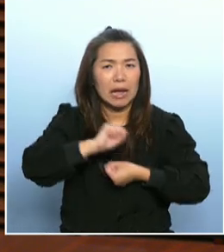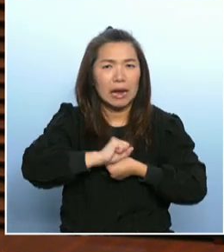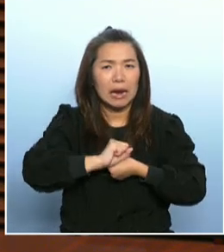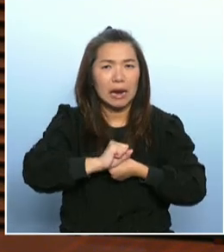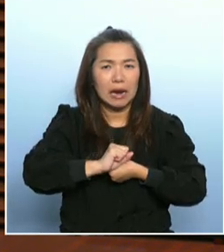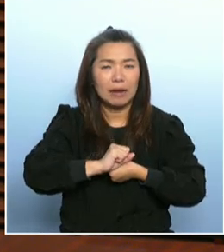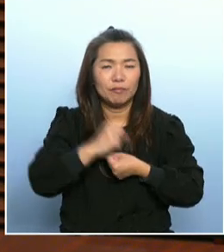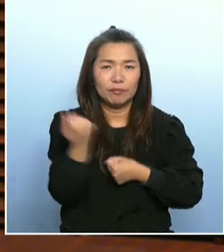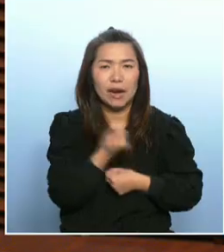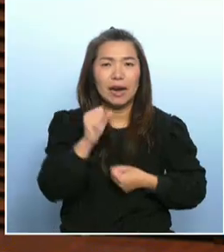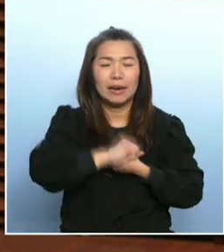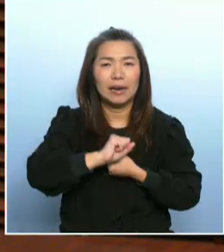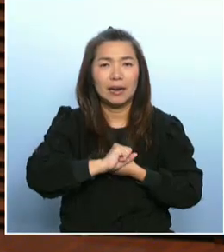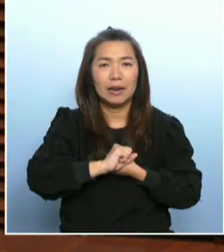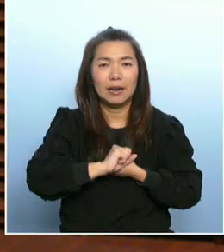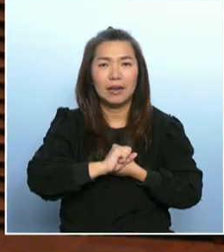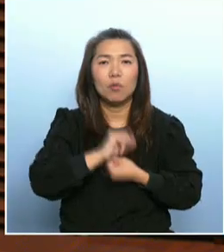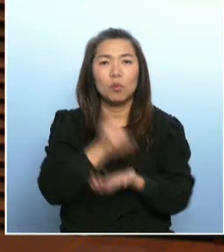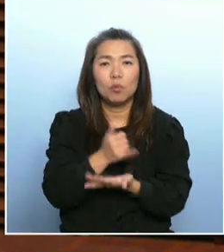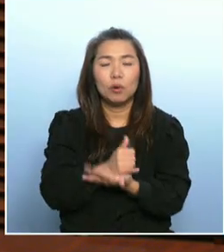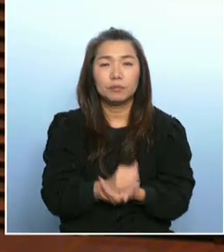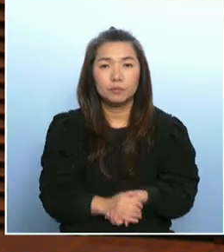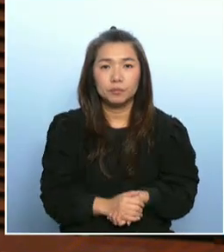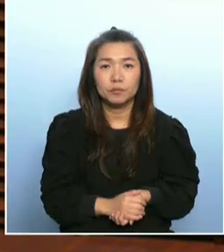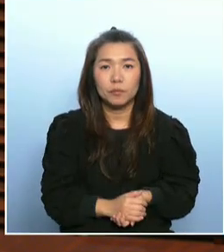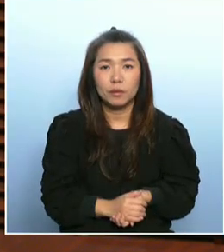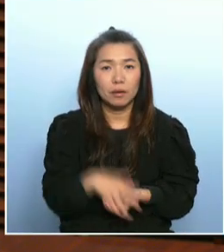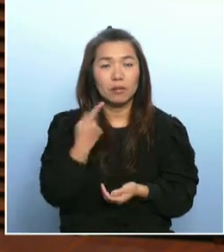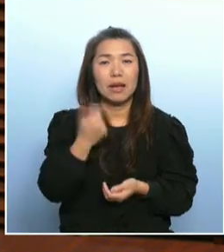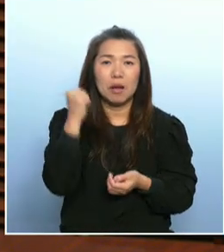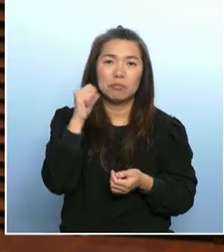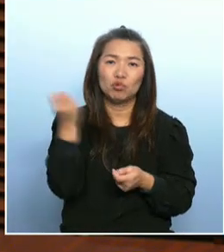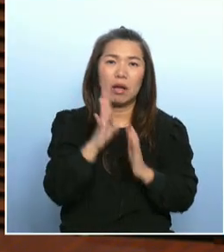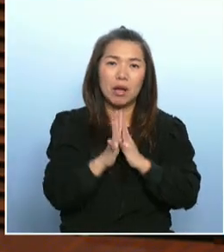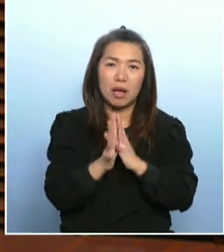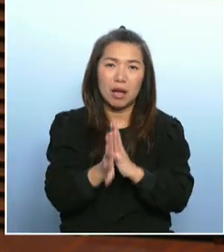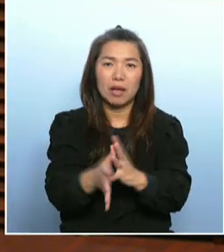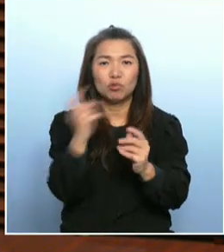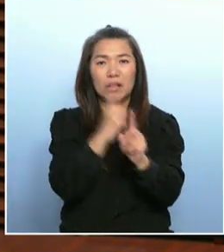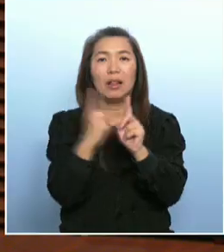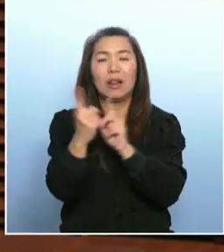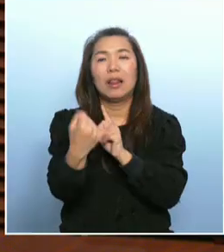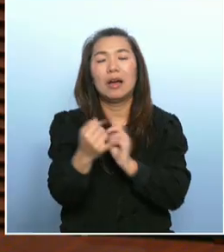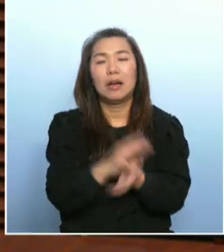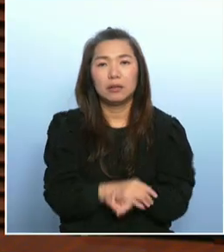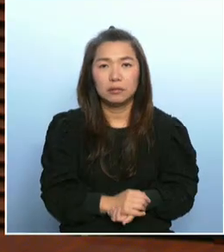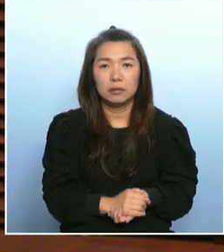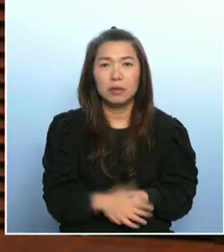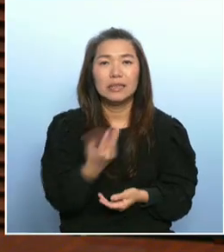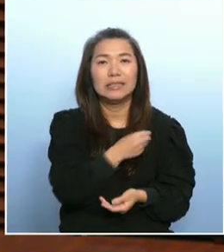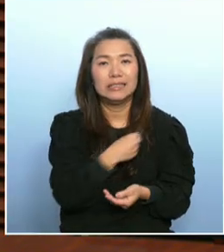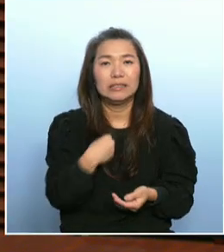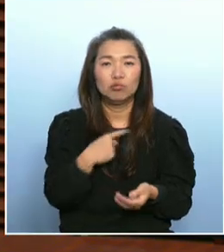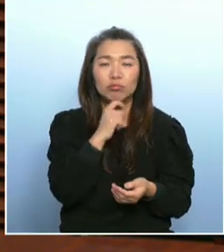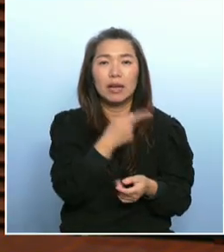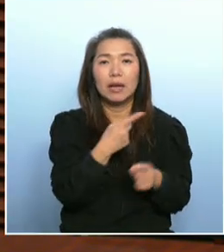In the coming few years, perhaps we should increase more service places, because otherwise the waiting time